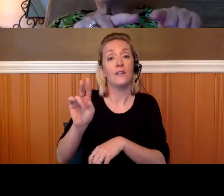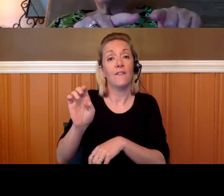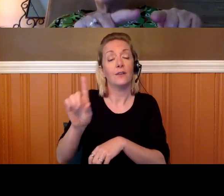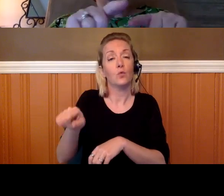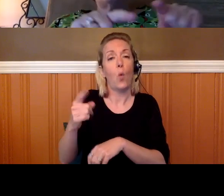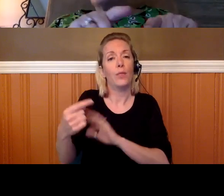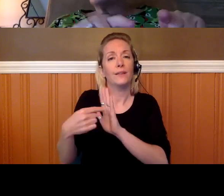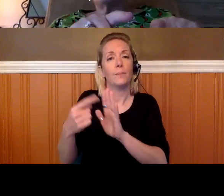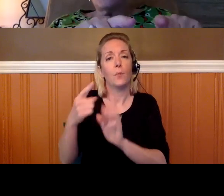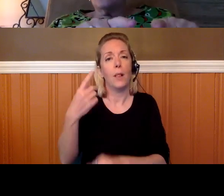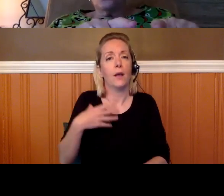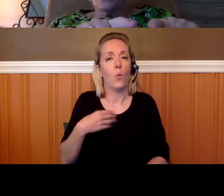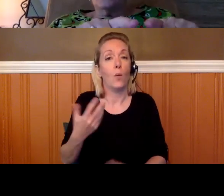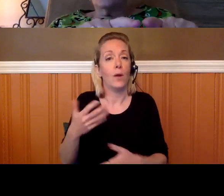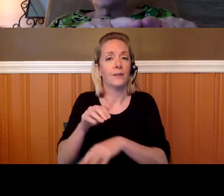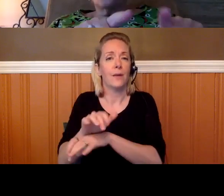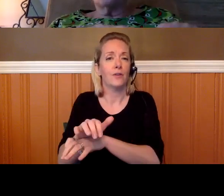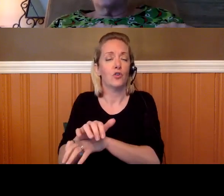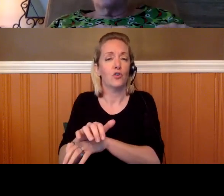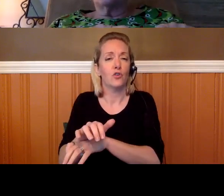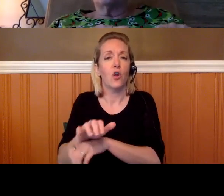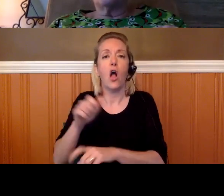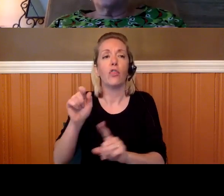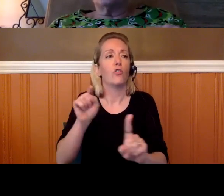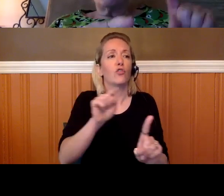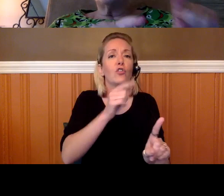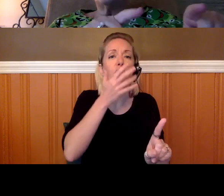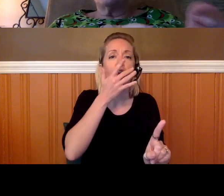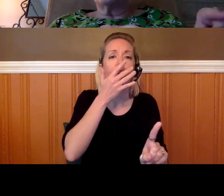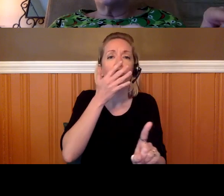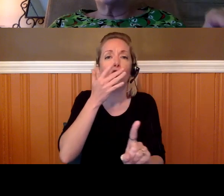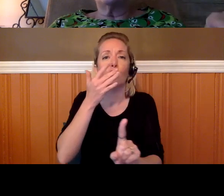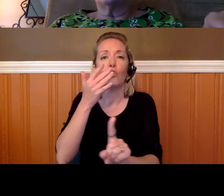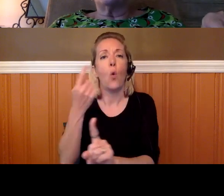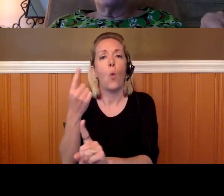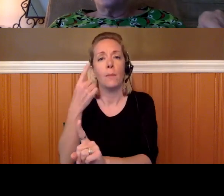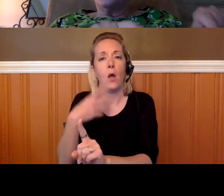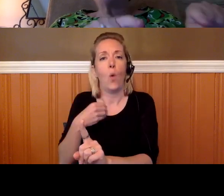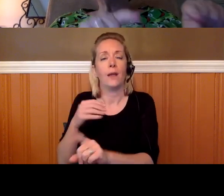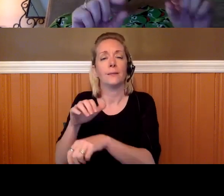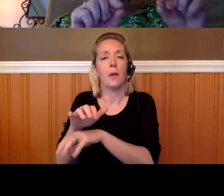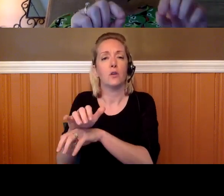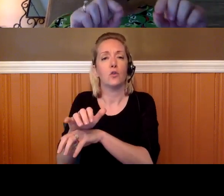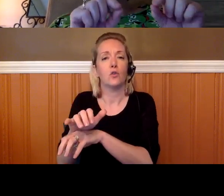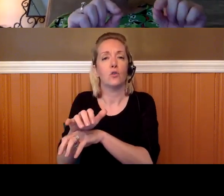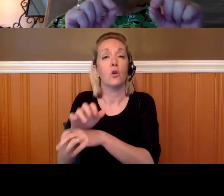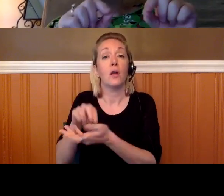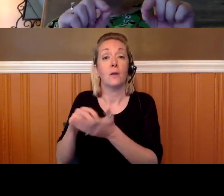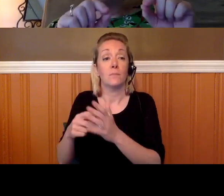and white drawing on her device. Everything else had color. And so she really has not pulled